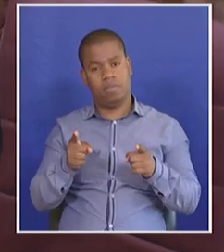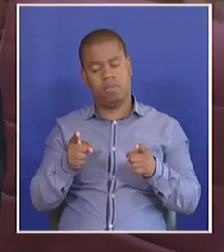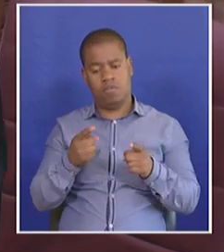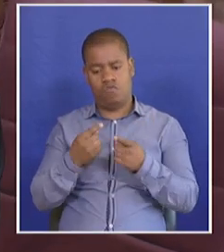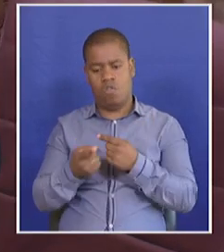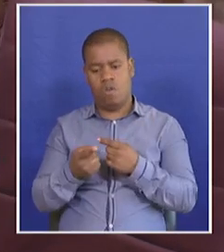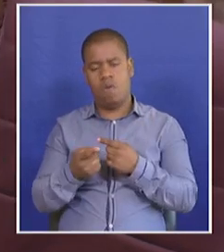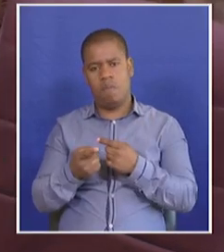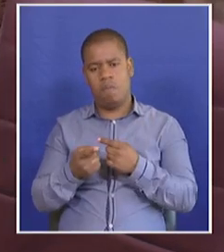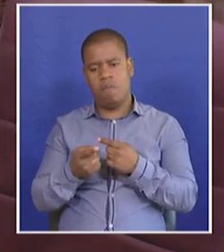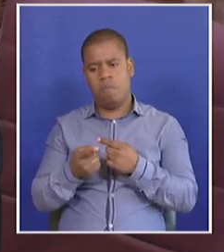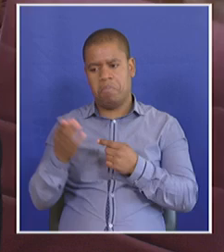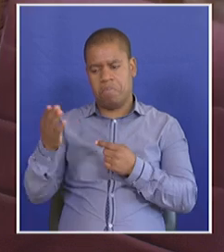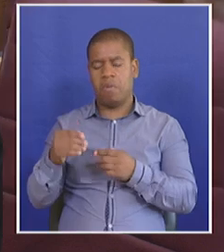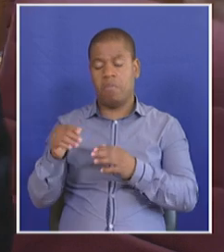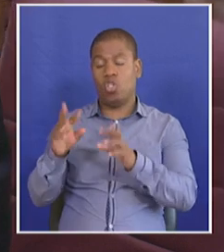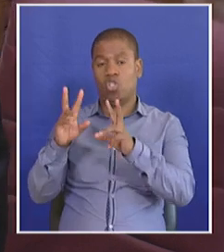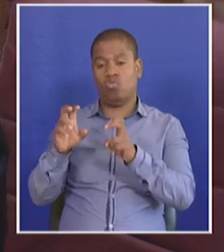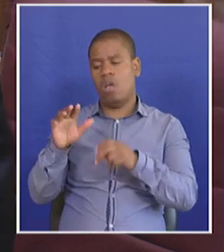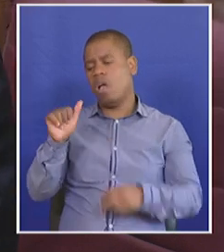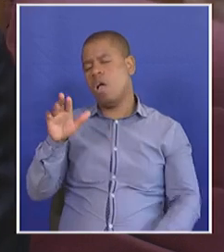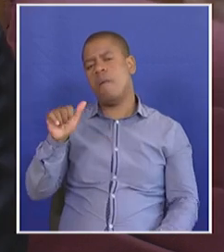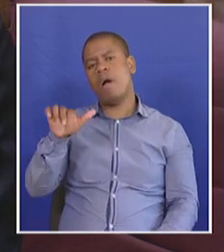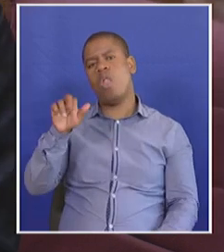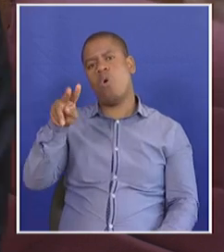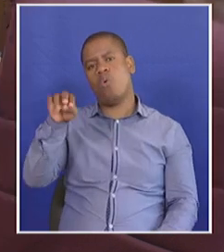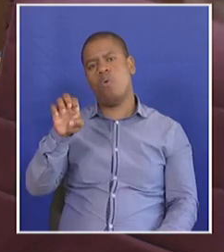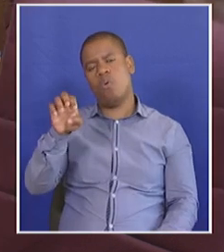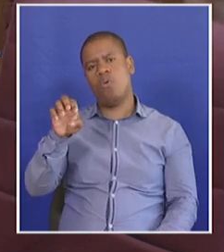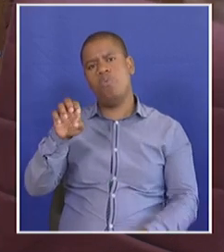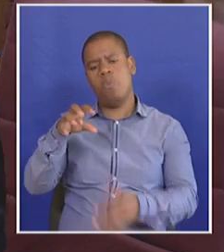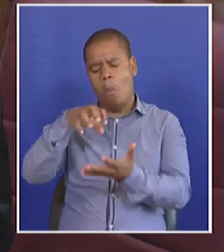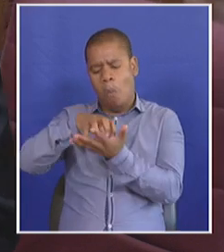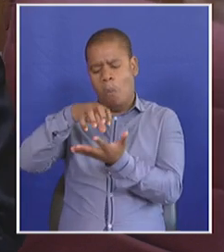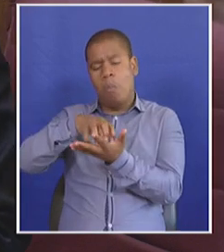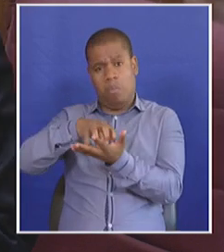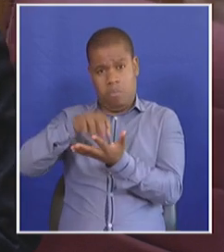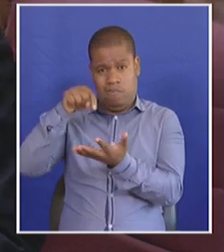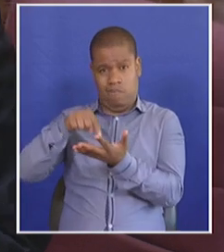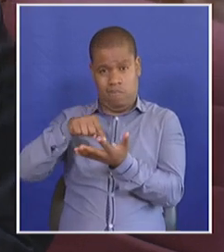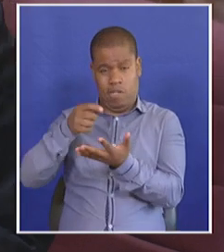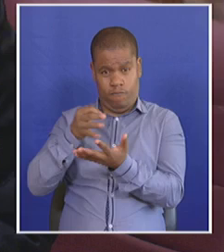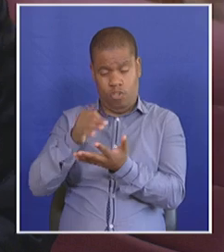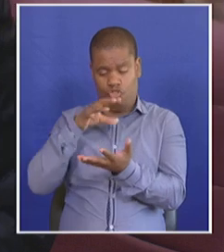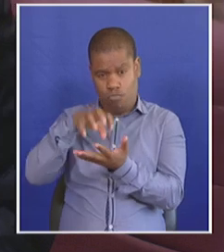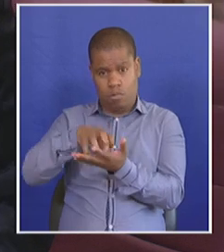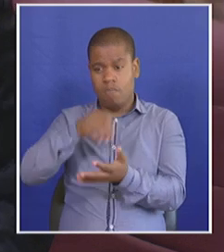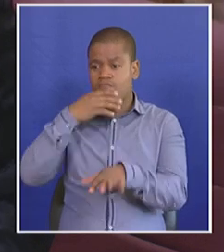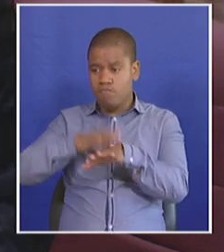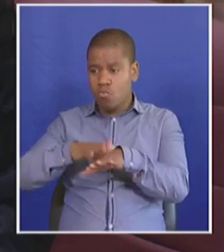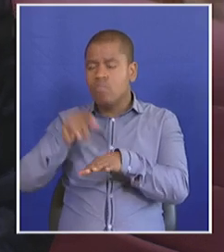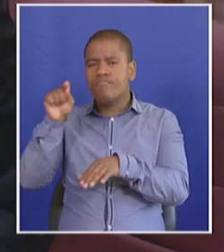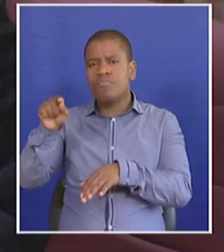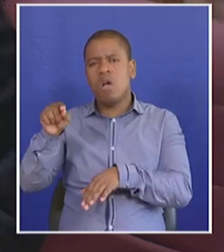refers to abalone, that is really, crimes are categorized, as you would know, in the Criminal Procedure Act in